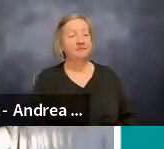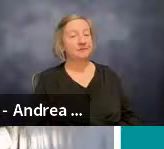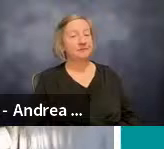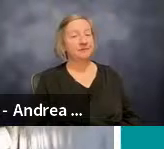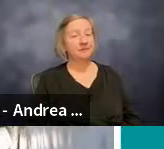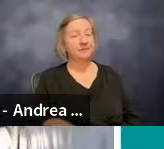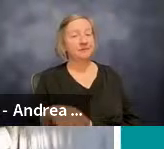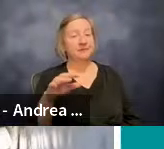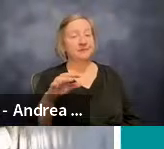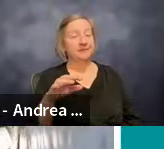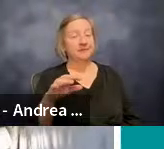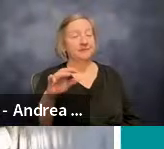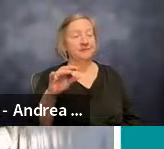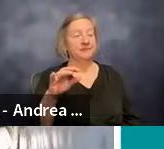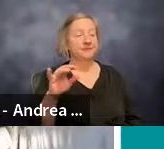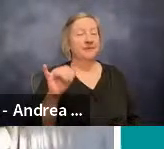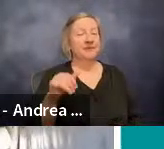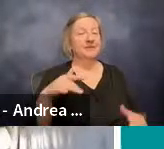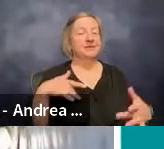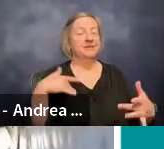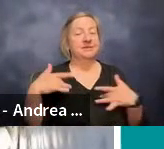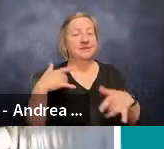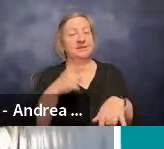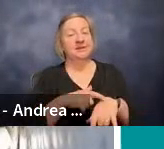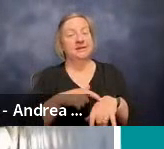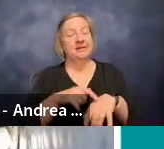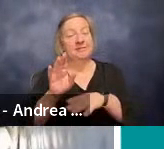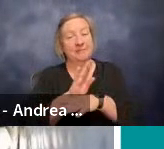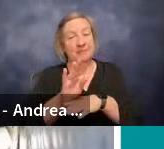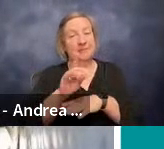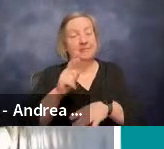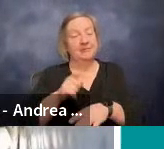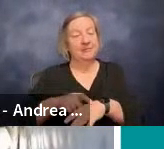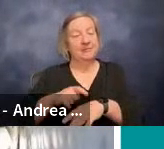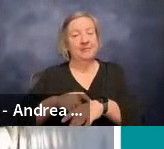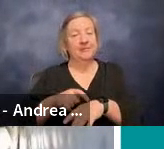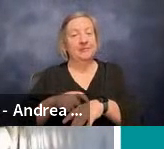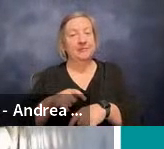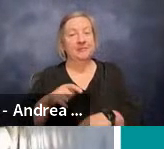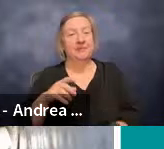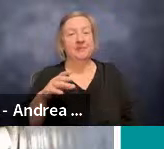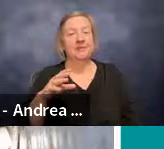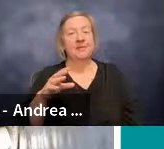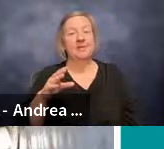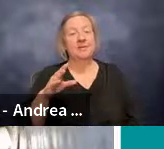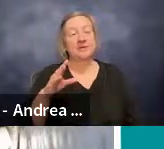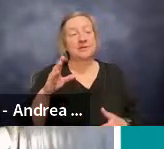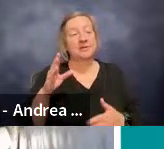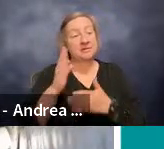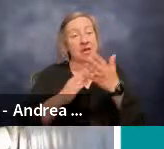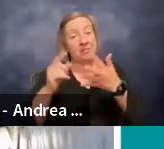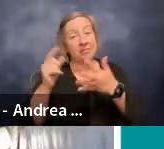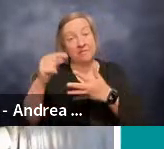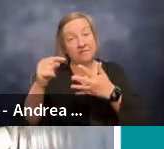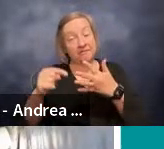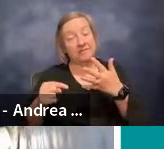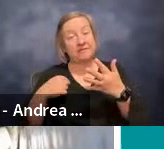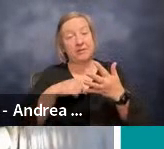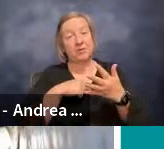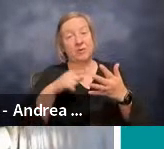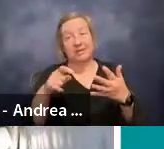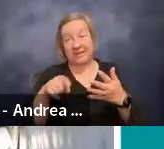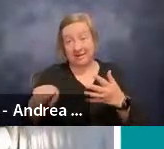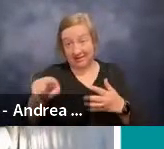is it's an exciting time. It's a busy time, and some of the things that we need this